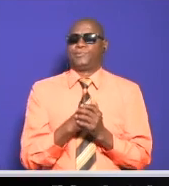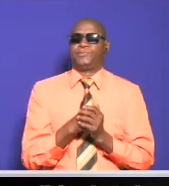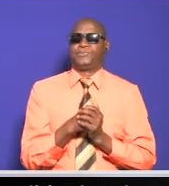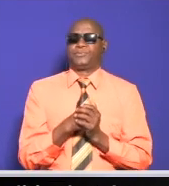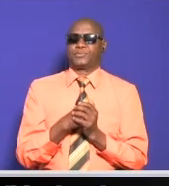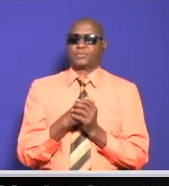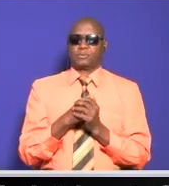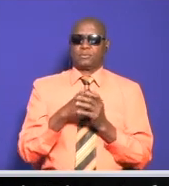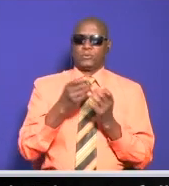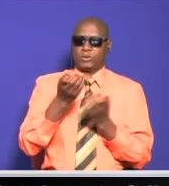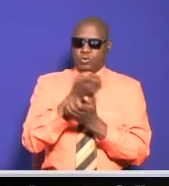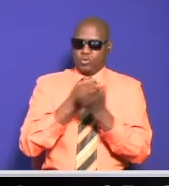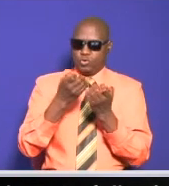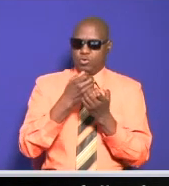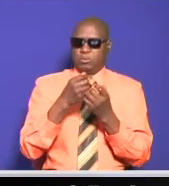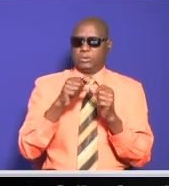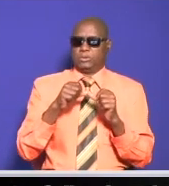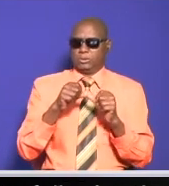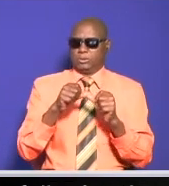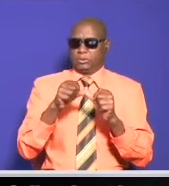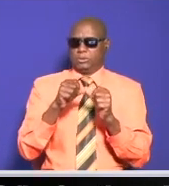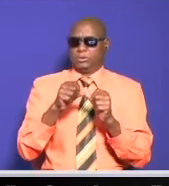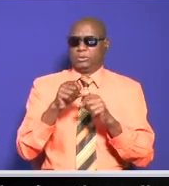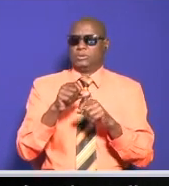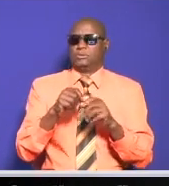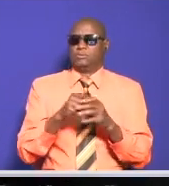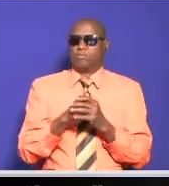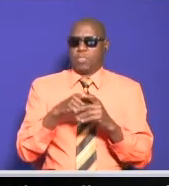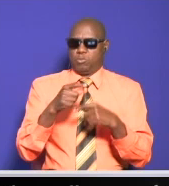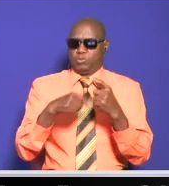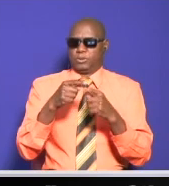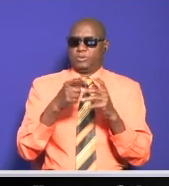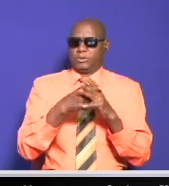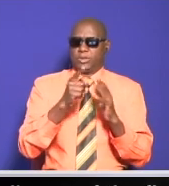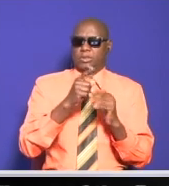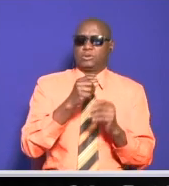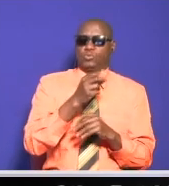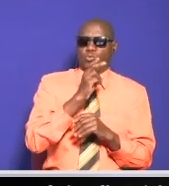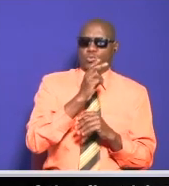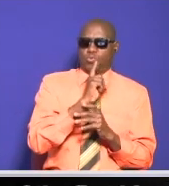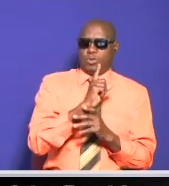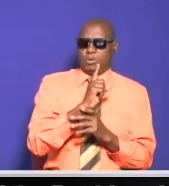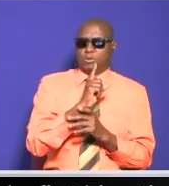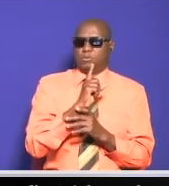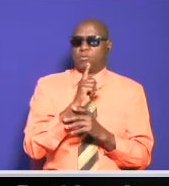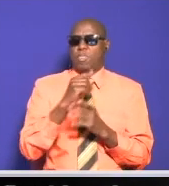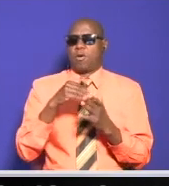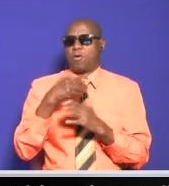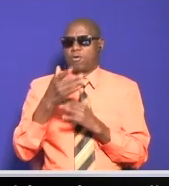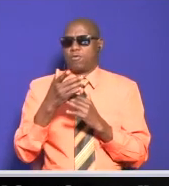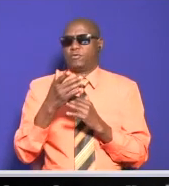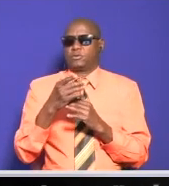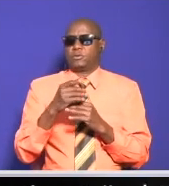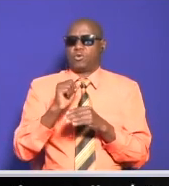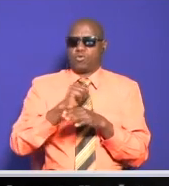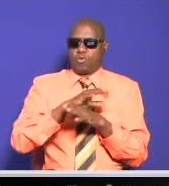2022, the economy sustained the growth momentum that started in 2021. After the recovery from the effects